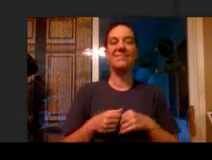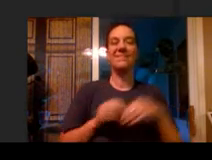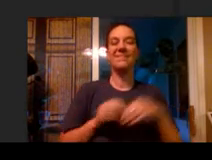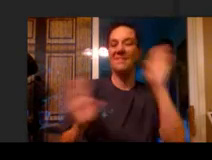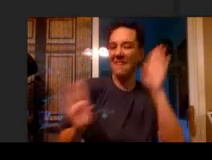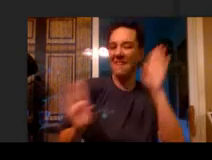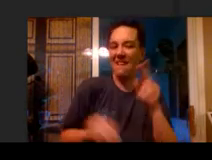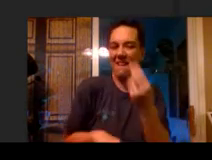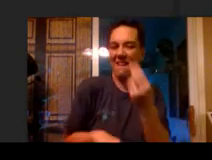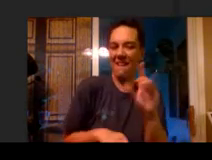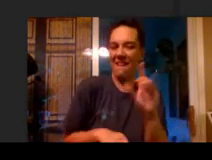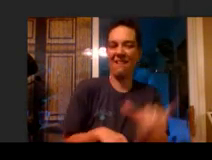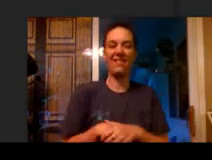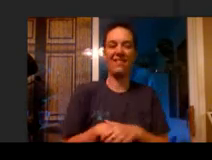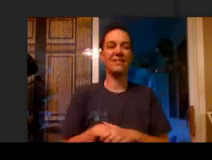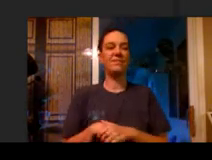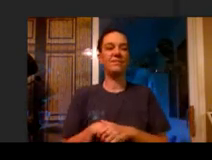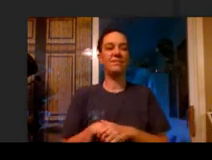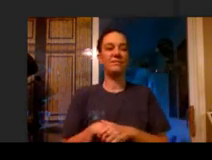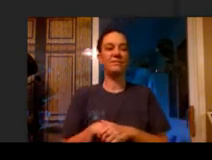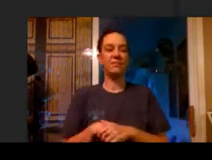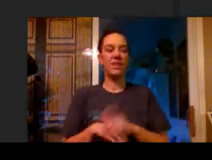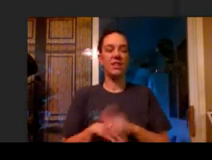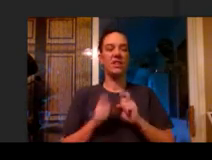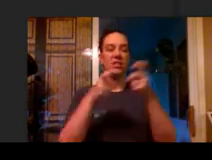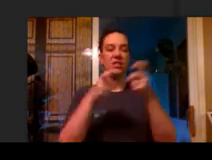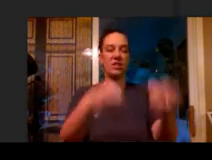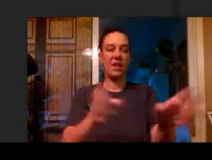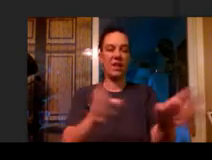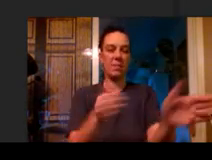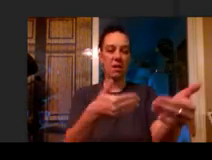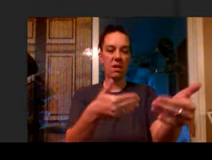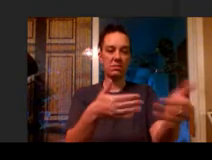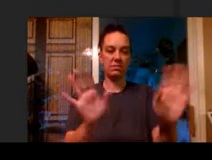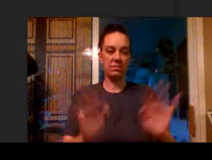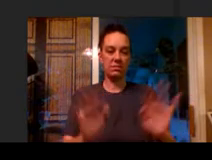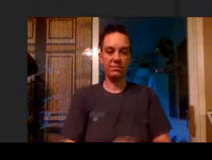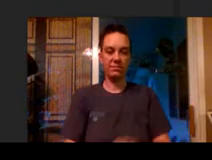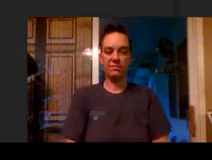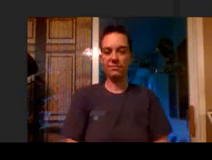said. She handed over the box. Here.